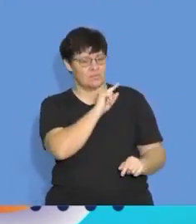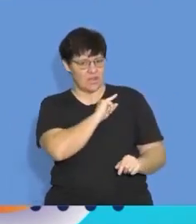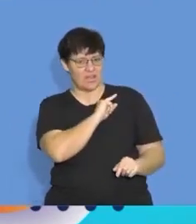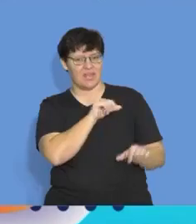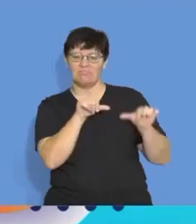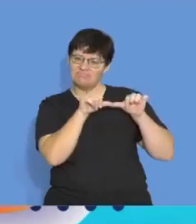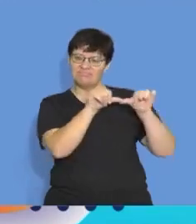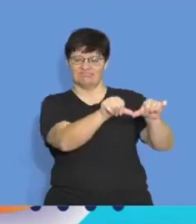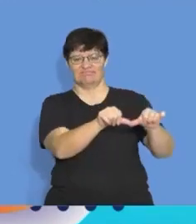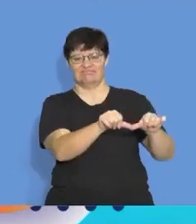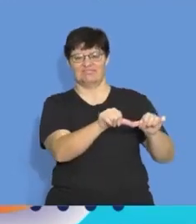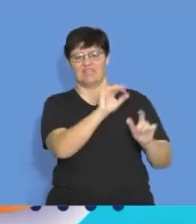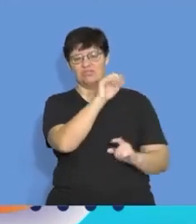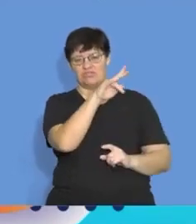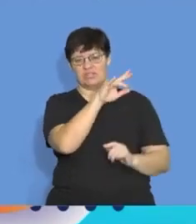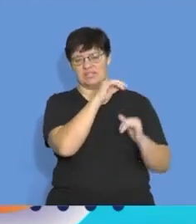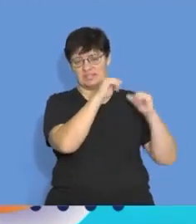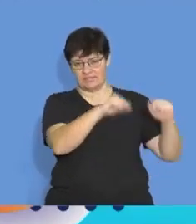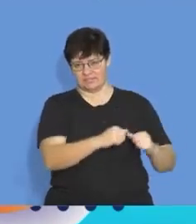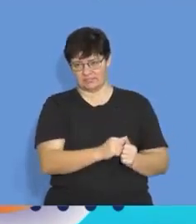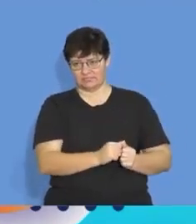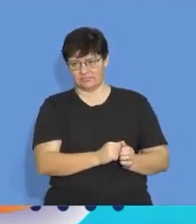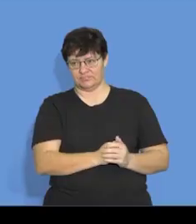to it as the perpetual inventory system.